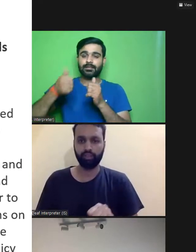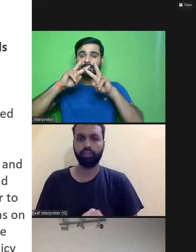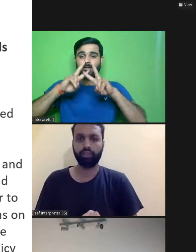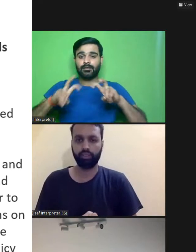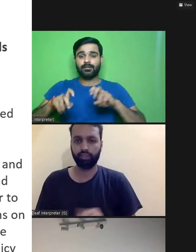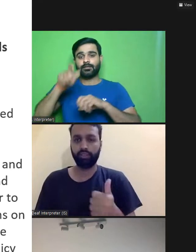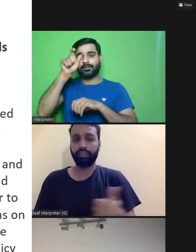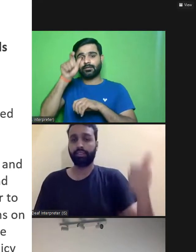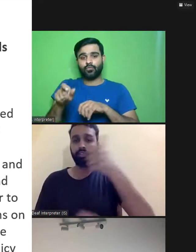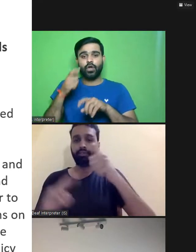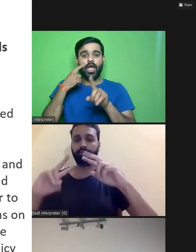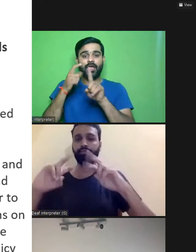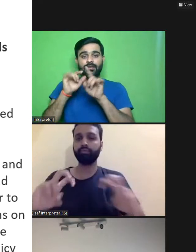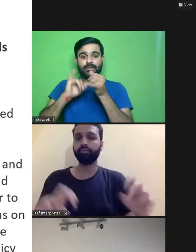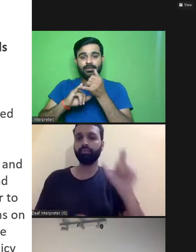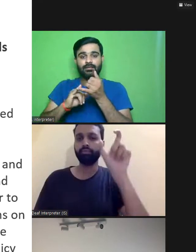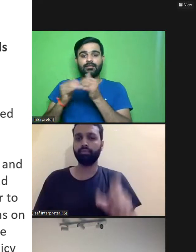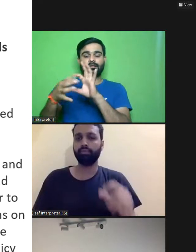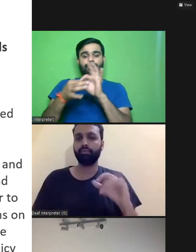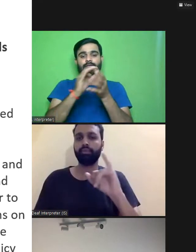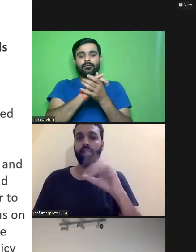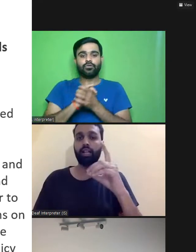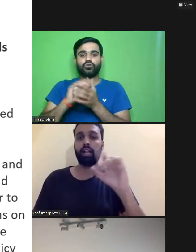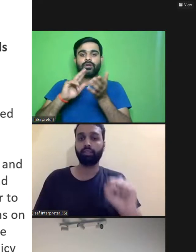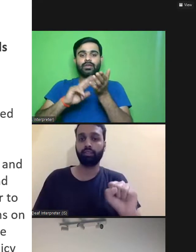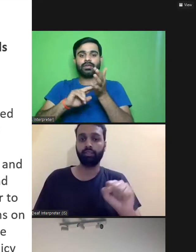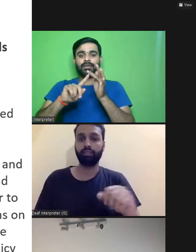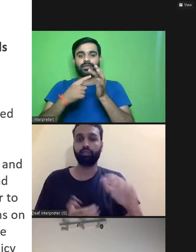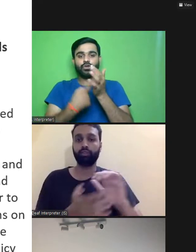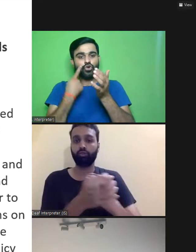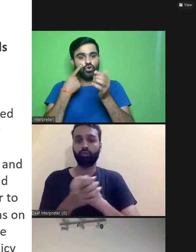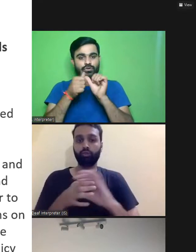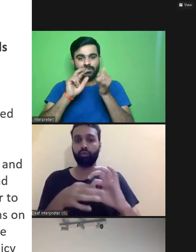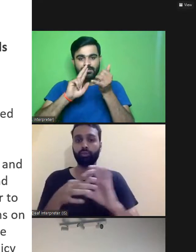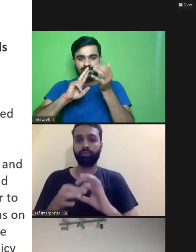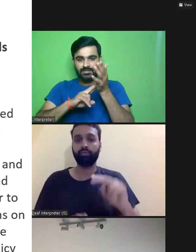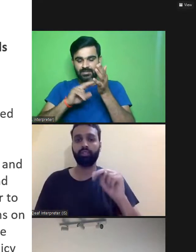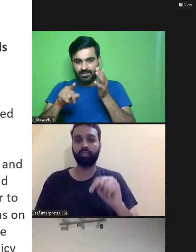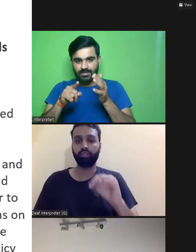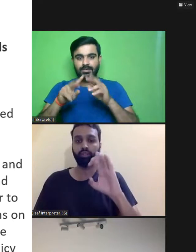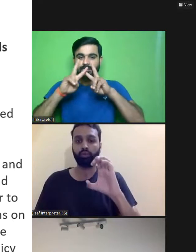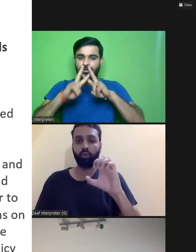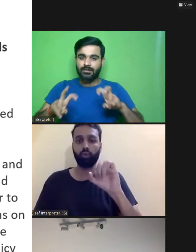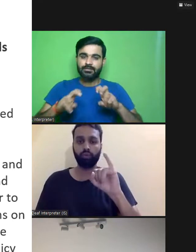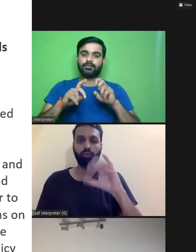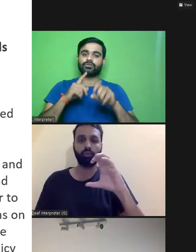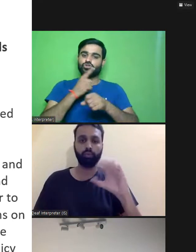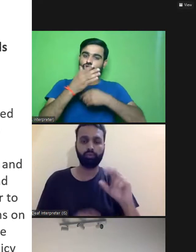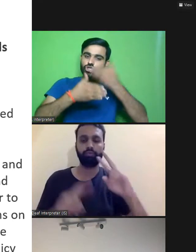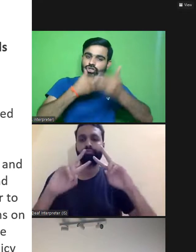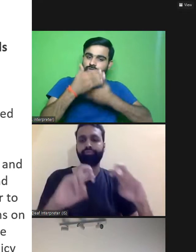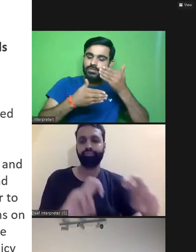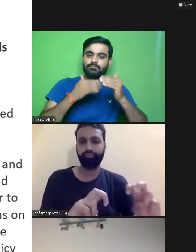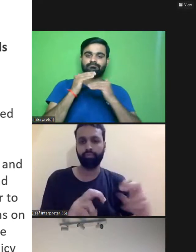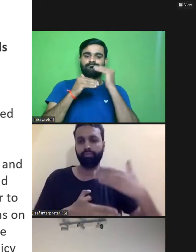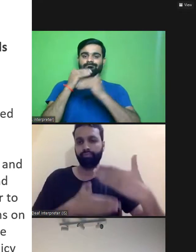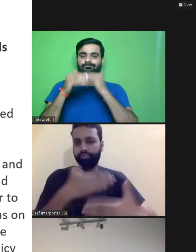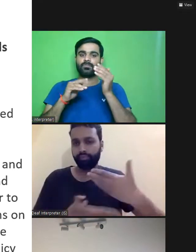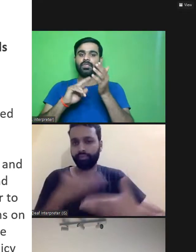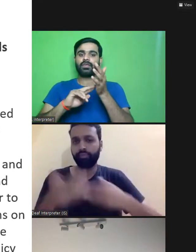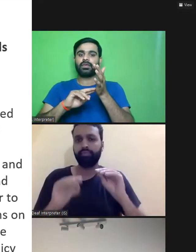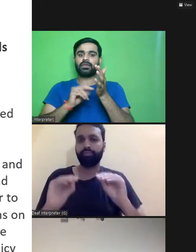he co-leads the health and nutrition cluster of researchers and teaches on development and